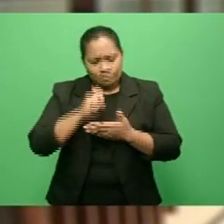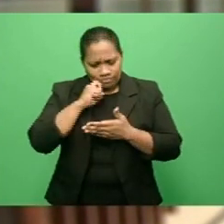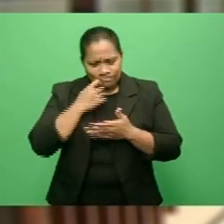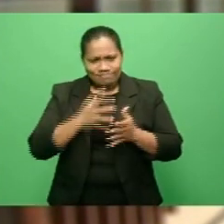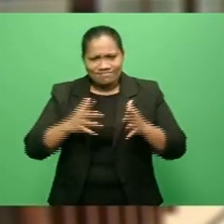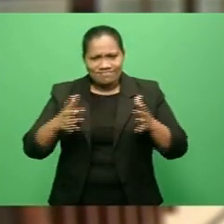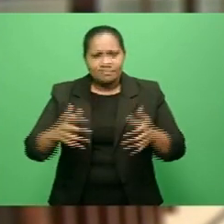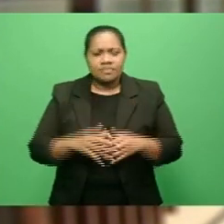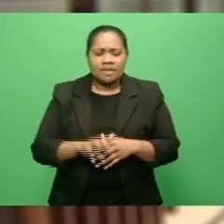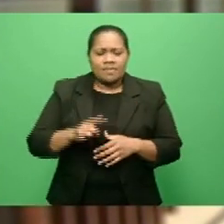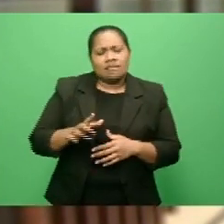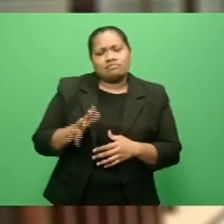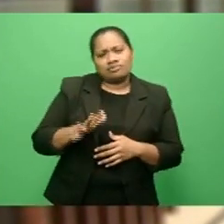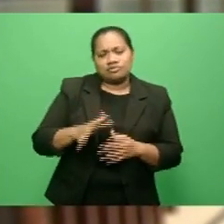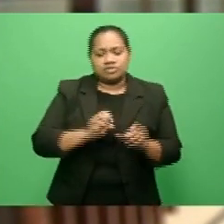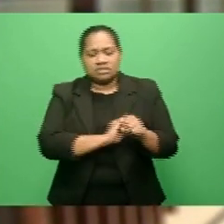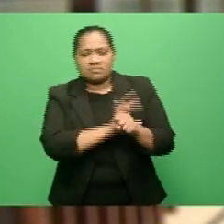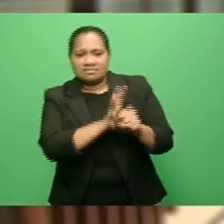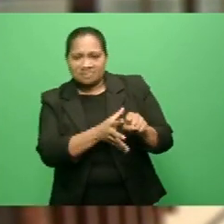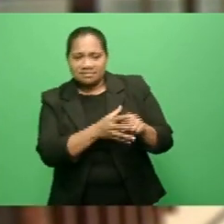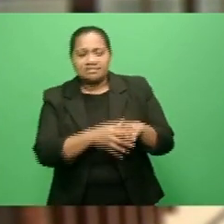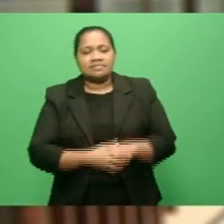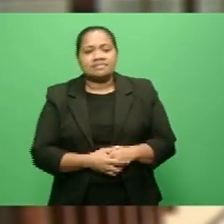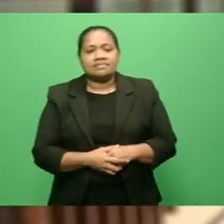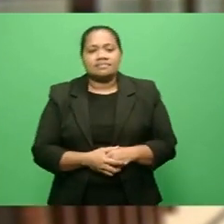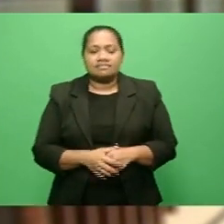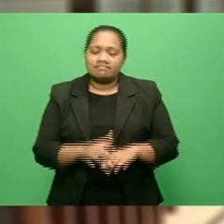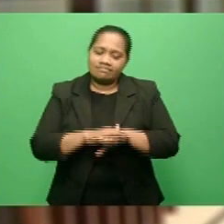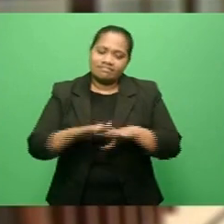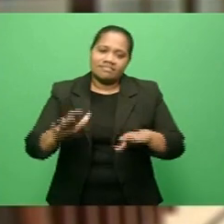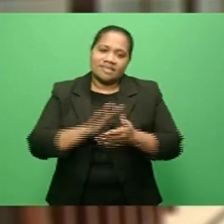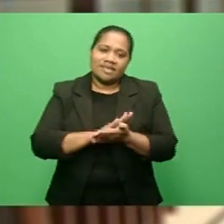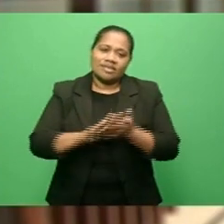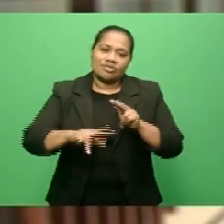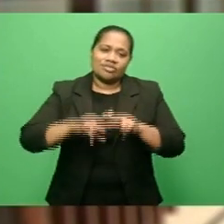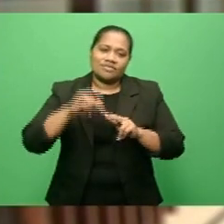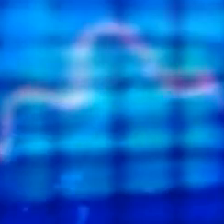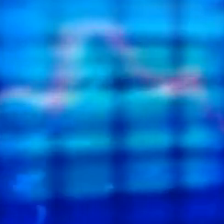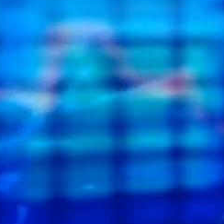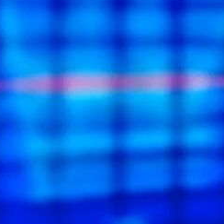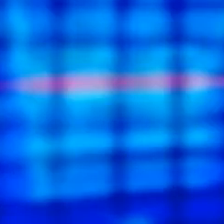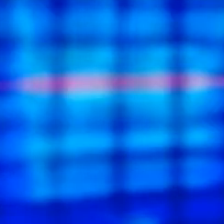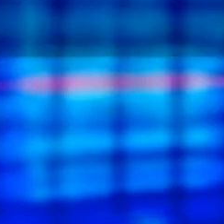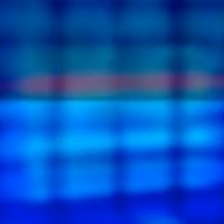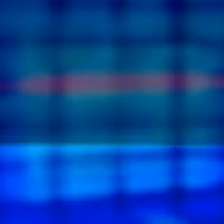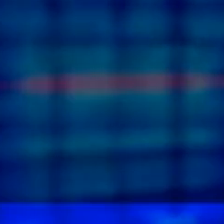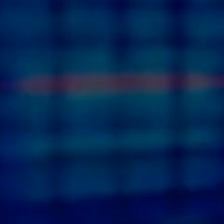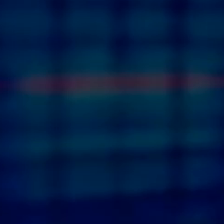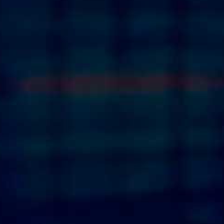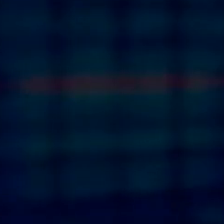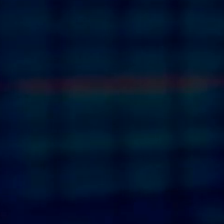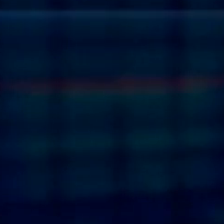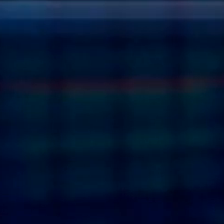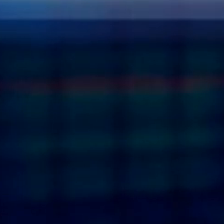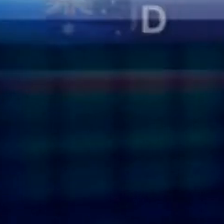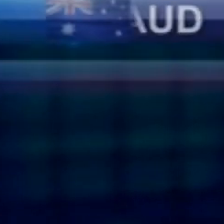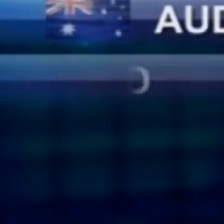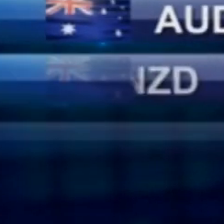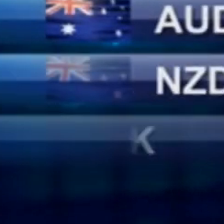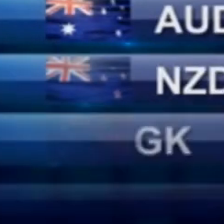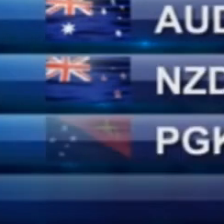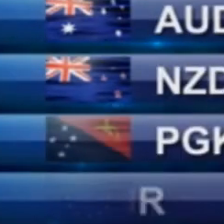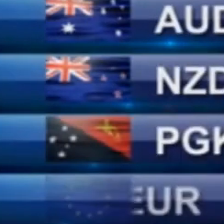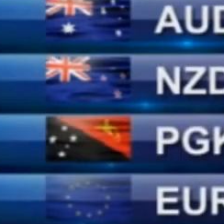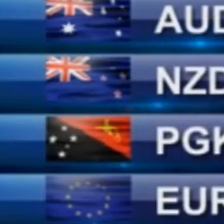the uncertainty of the pandemic. And that's all from HSC Bank for now. Vinaka. Looking at today's local exchange rates as set